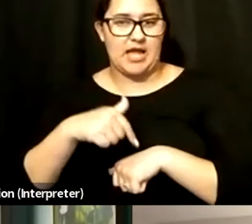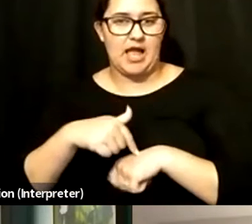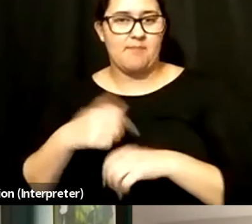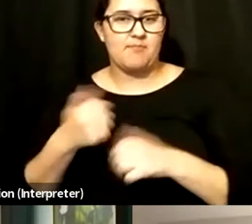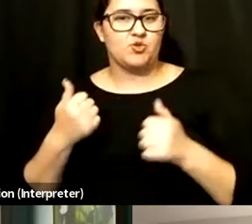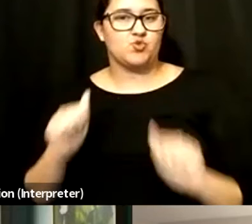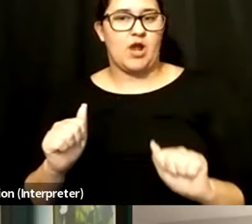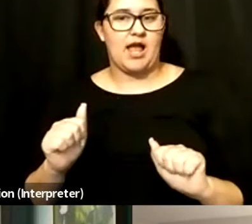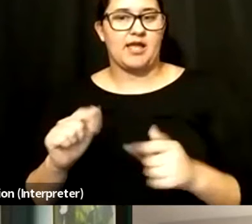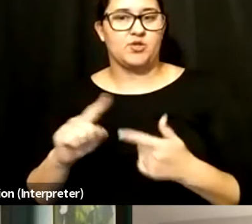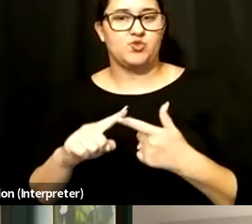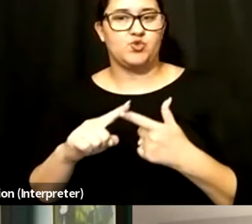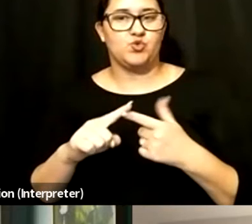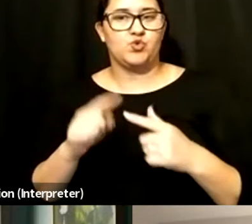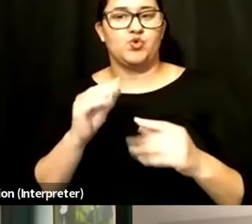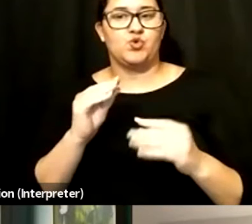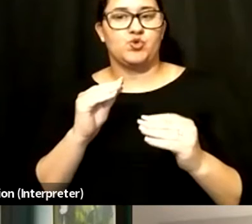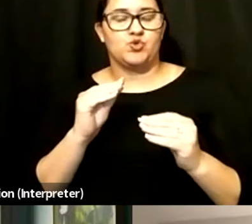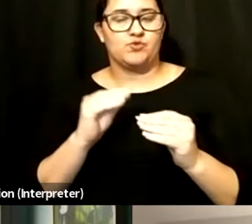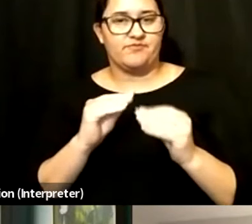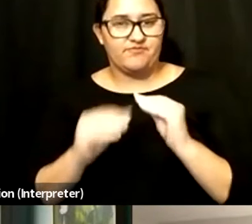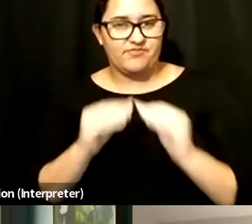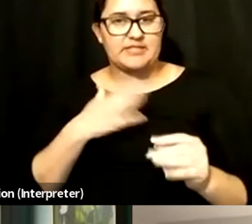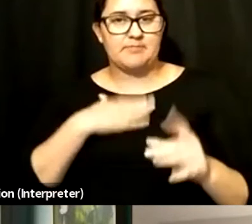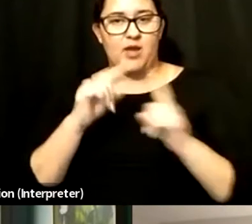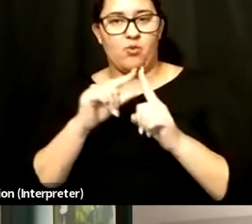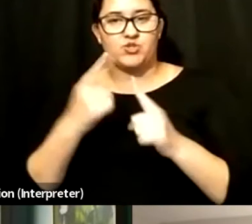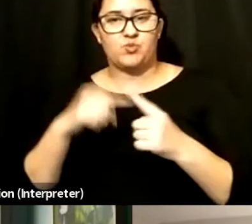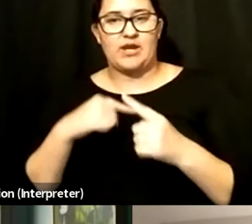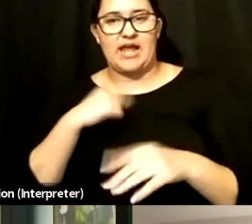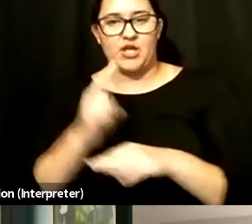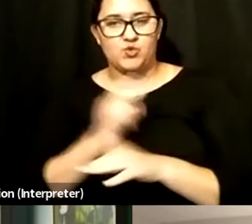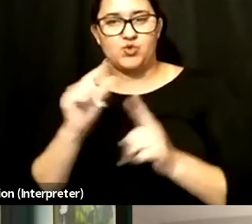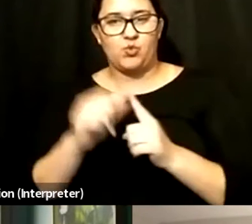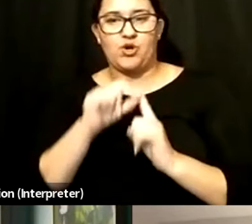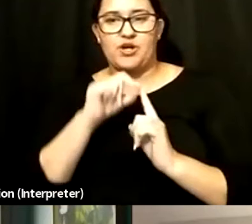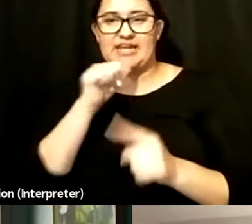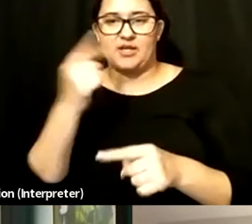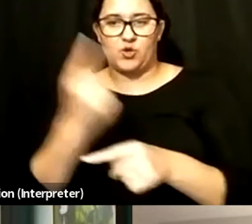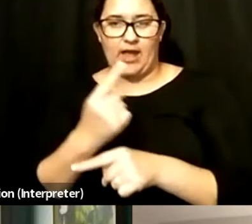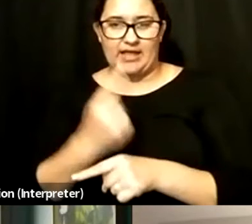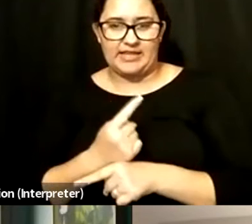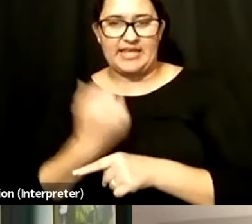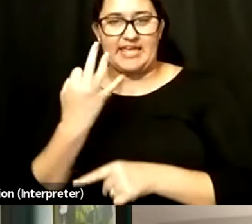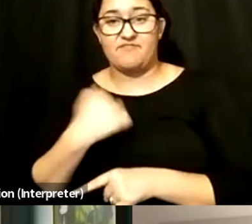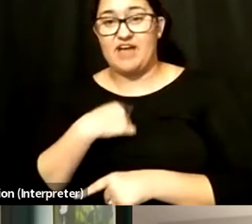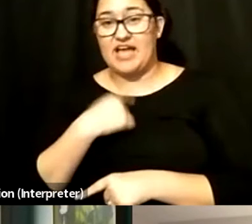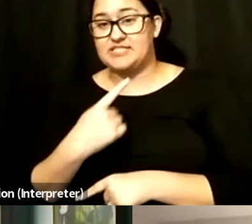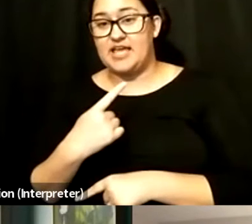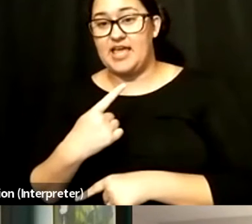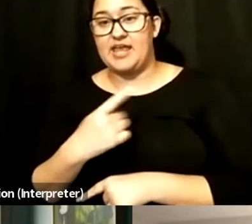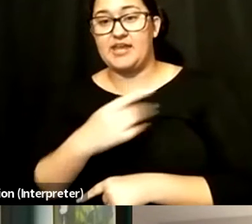trying to correct me whenever I did utilize a word incorrectly. If I said